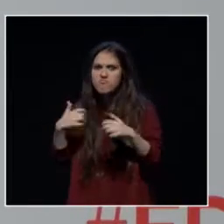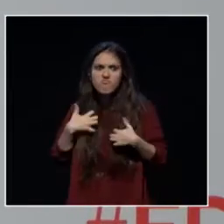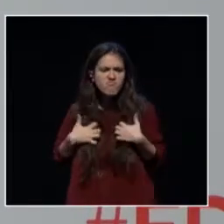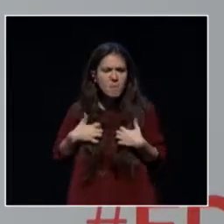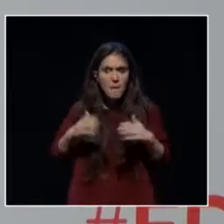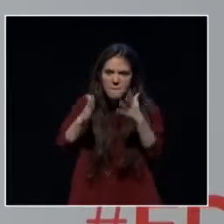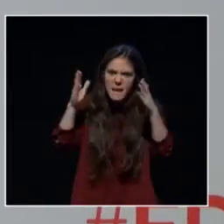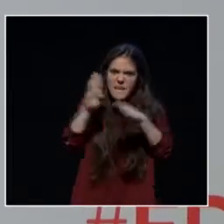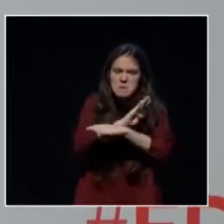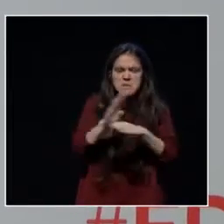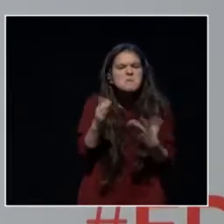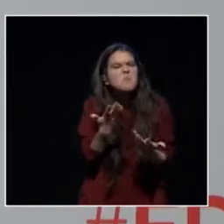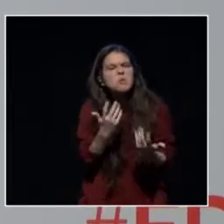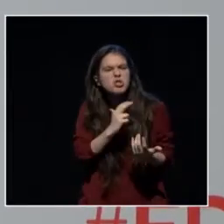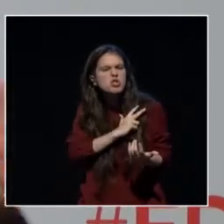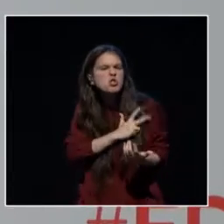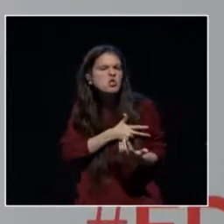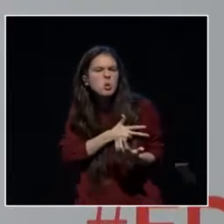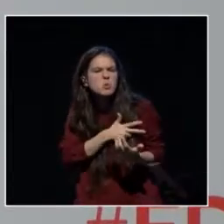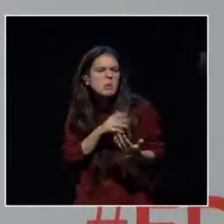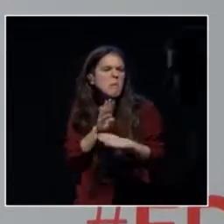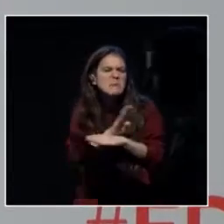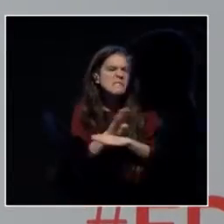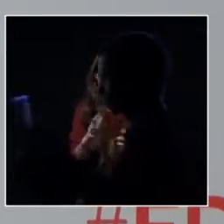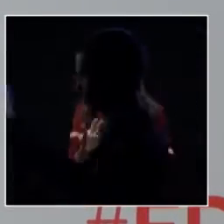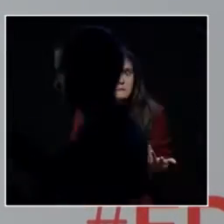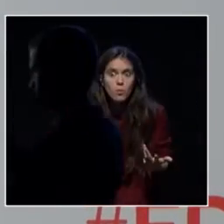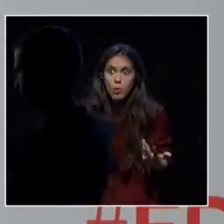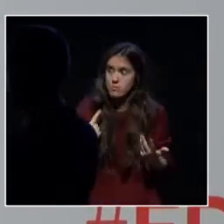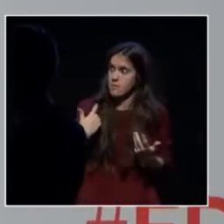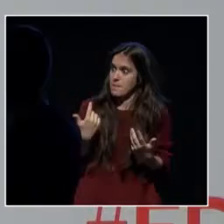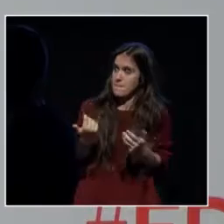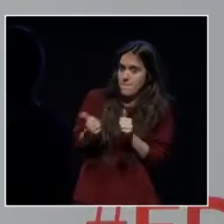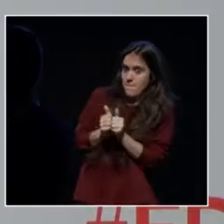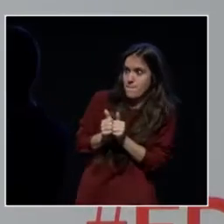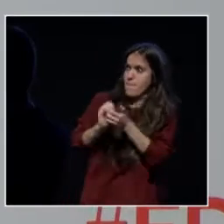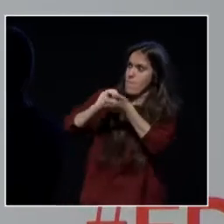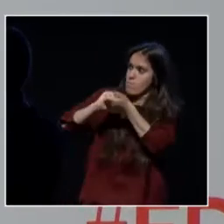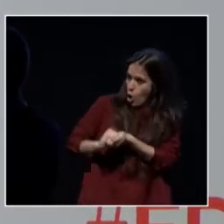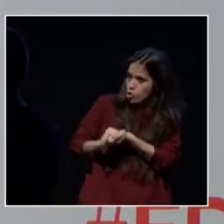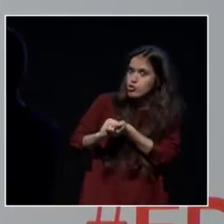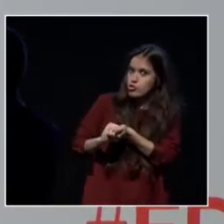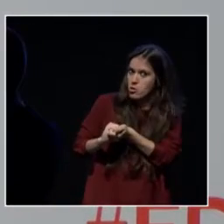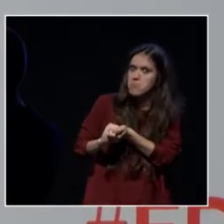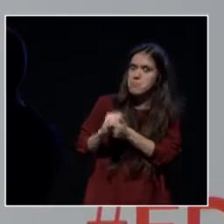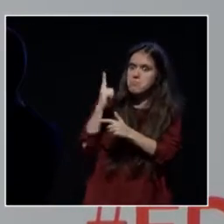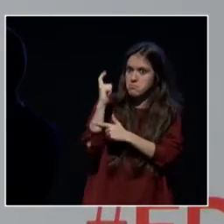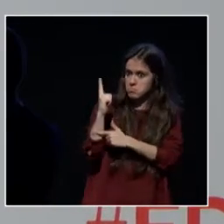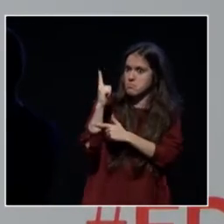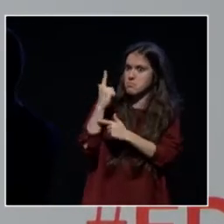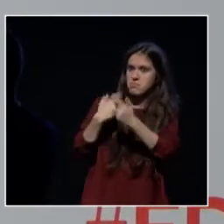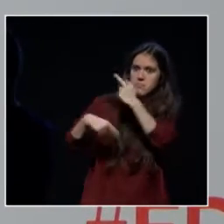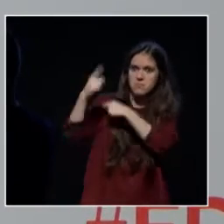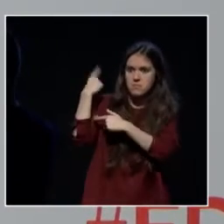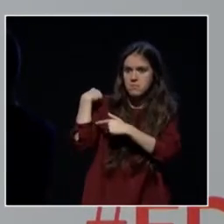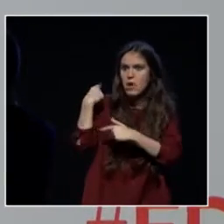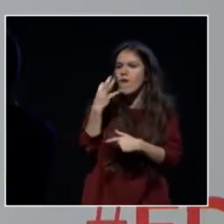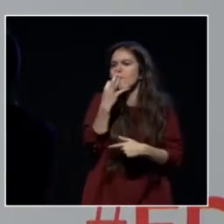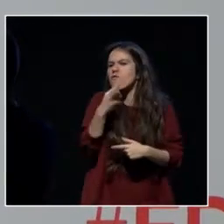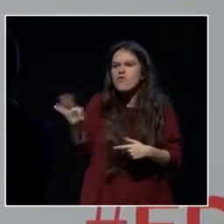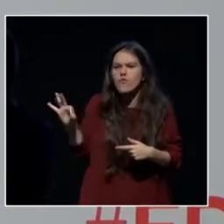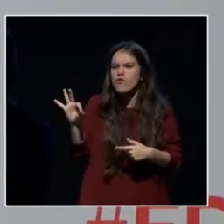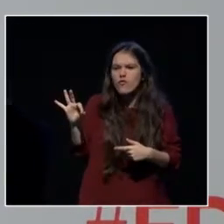interested in the idea of social business. So they came and do partnership with us. Danone was the first one, French company, to